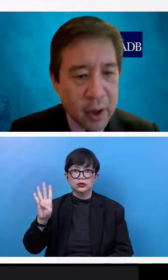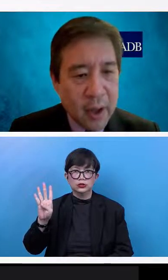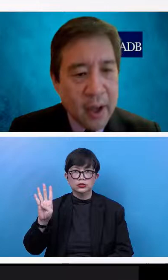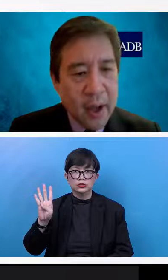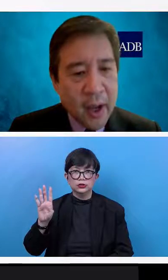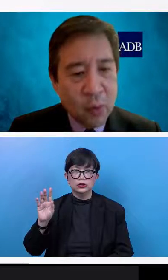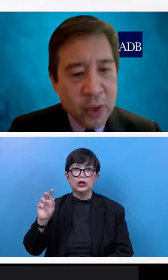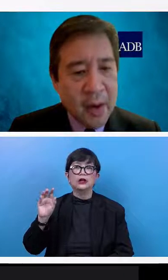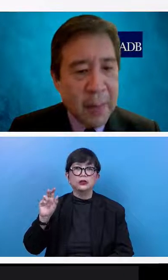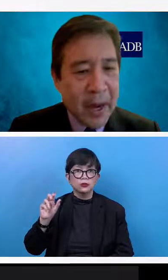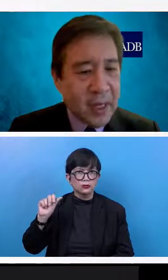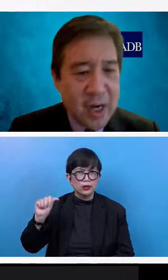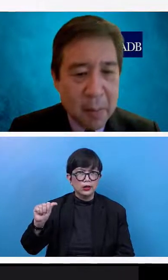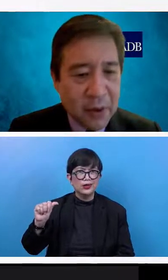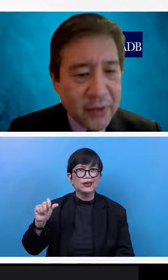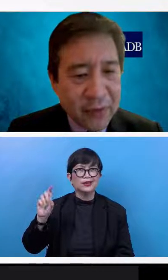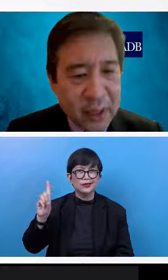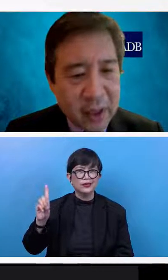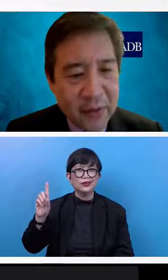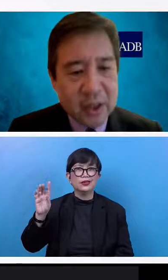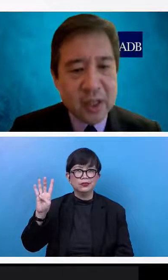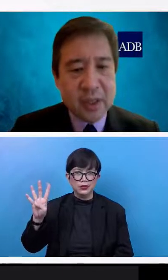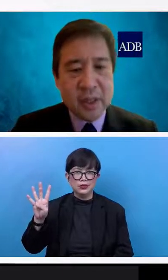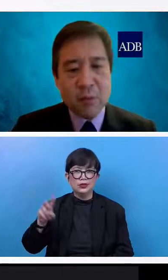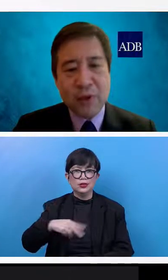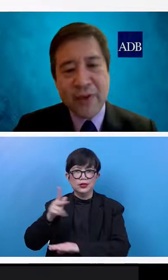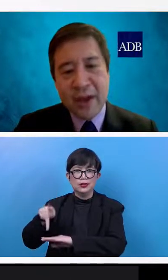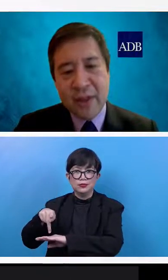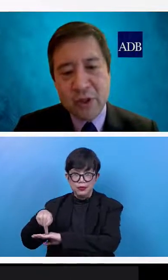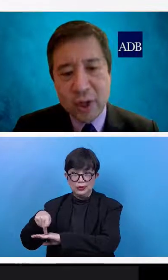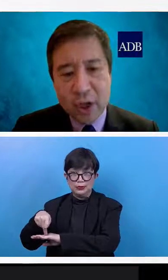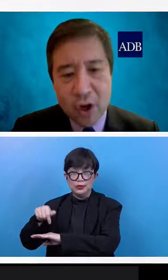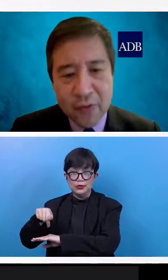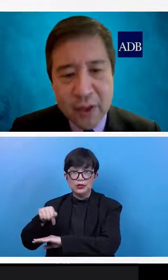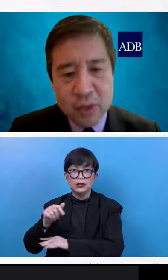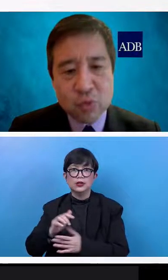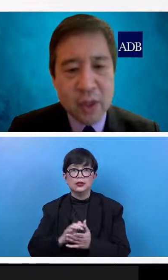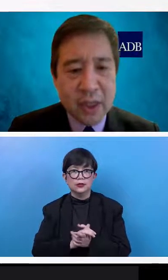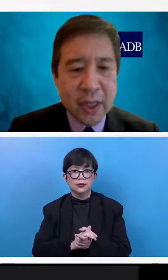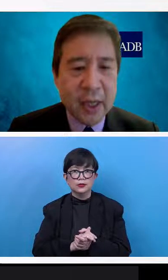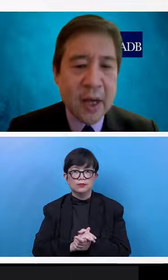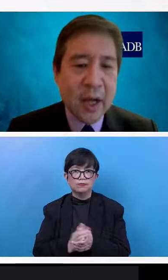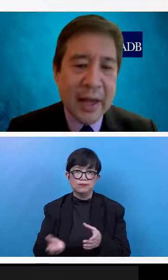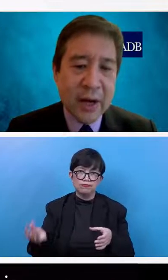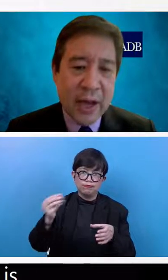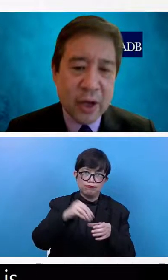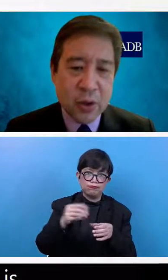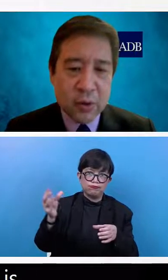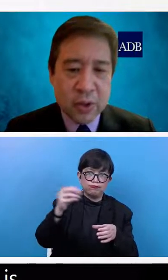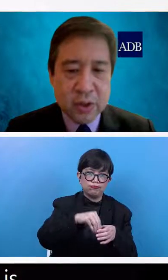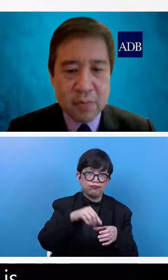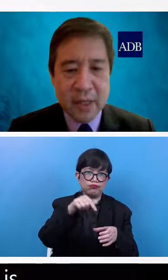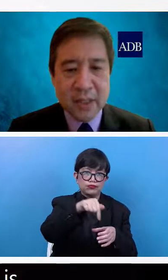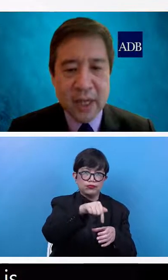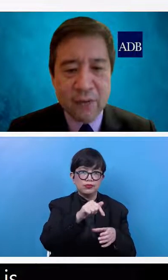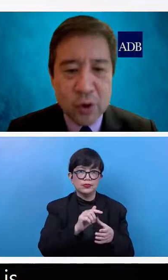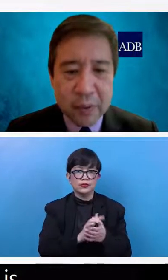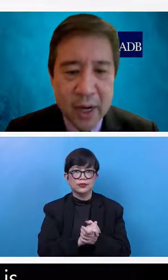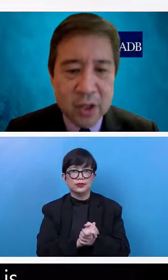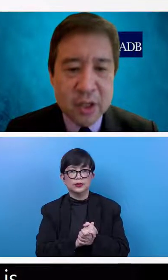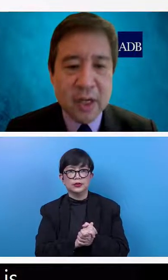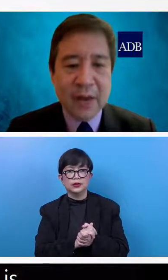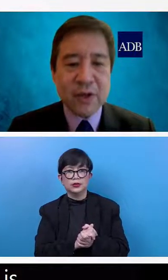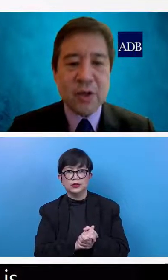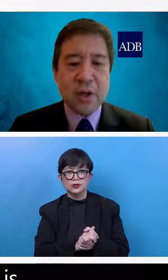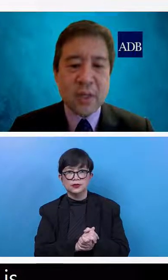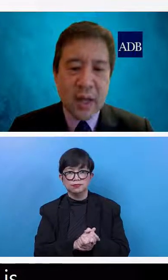poor, which combined a number of different interventions. And we found that during COVID, this really allowed households to maintain food